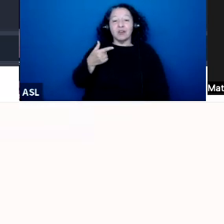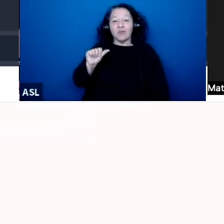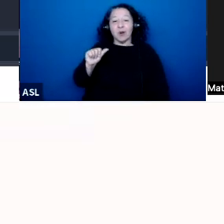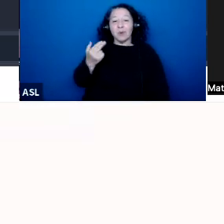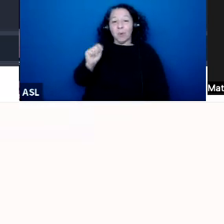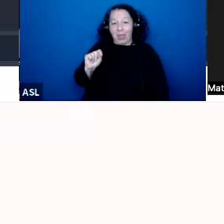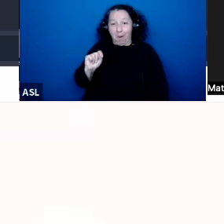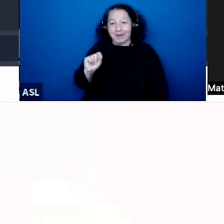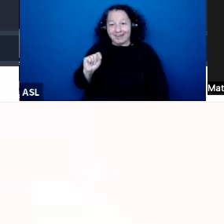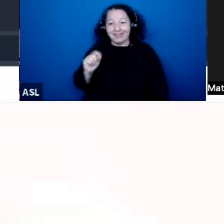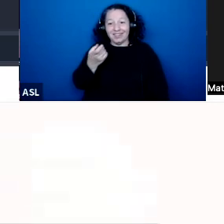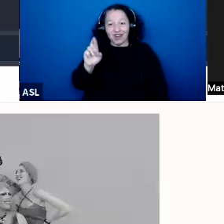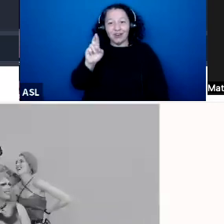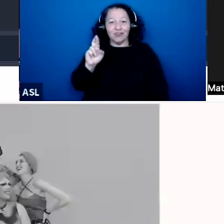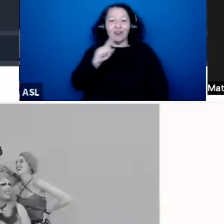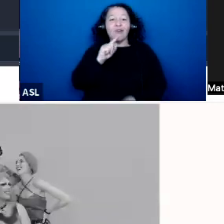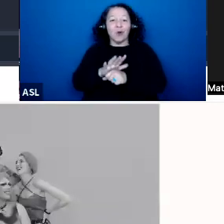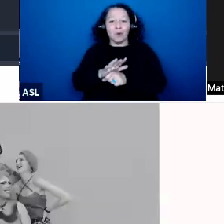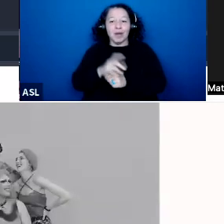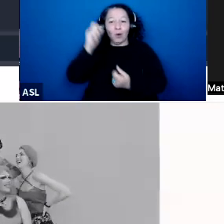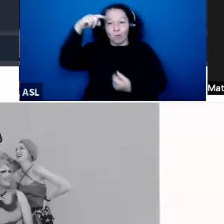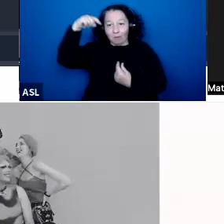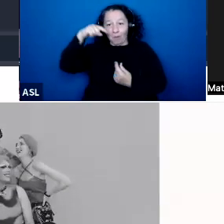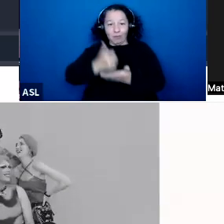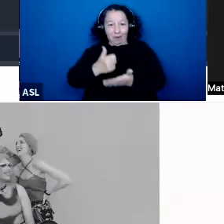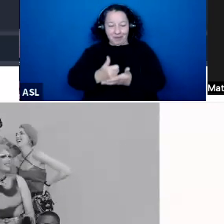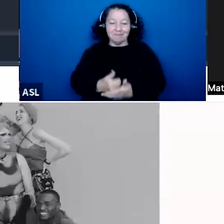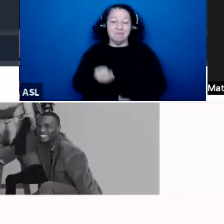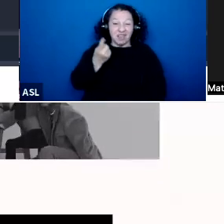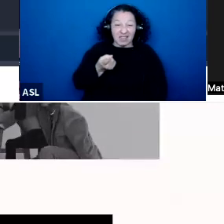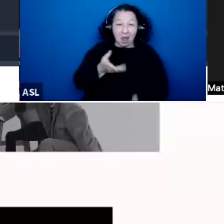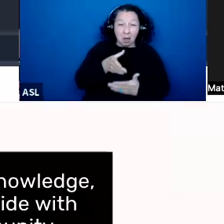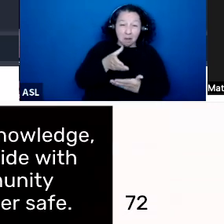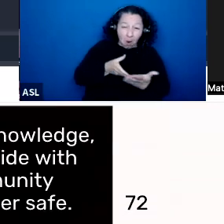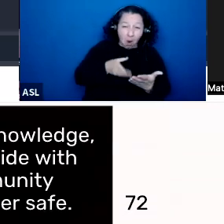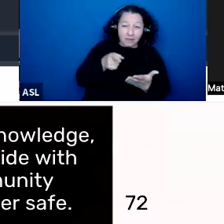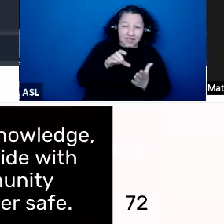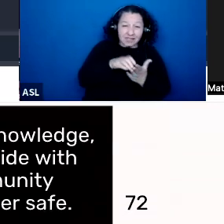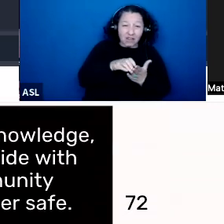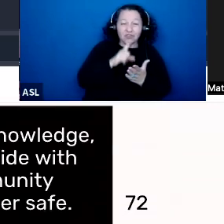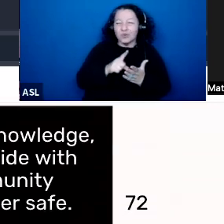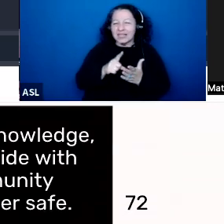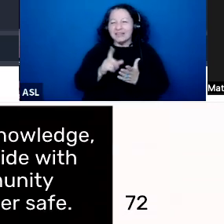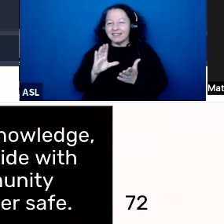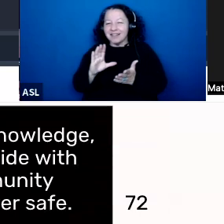And then we have gender affirming hormone therapy. Part of this section is really a smaller conversation from the larger